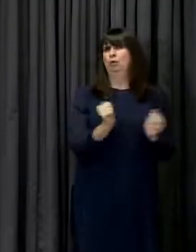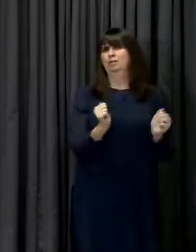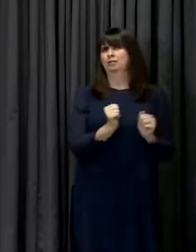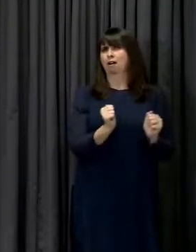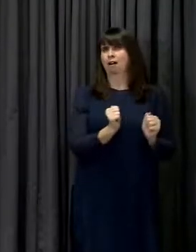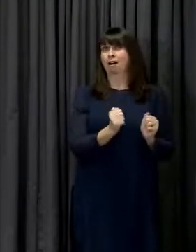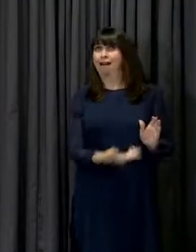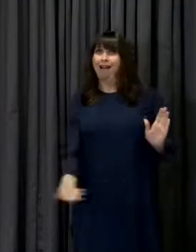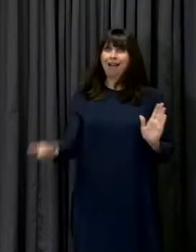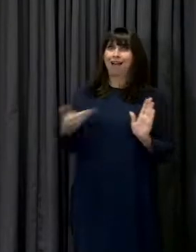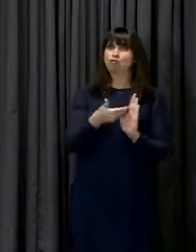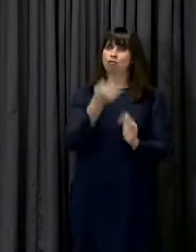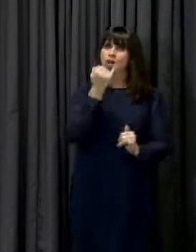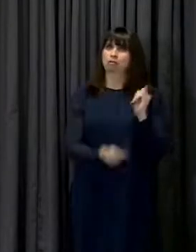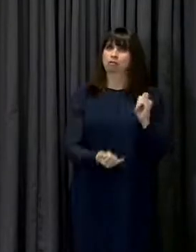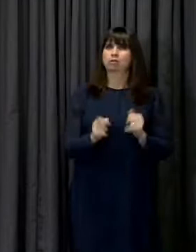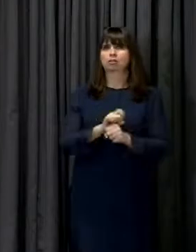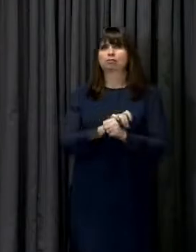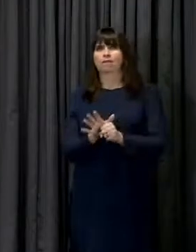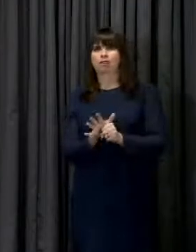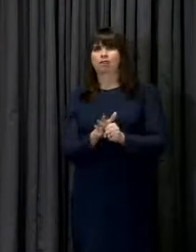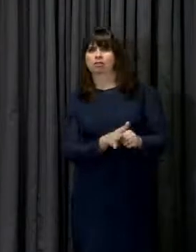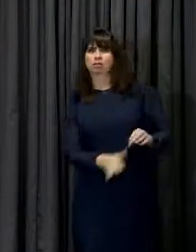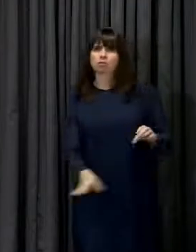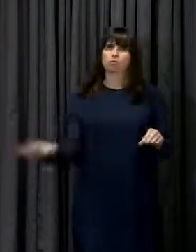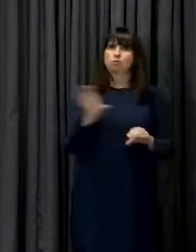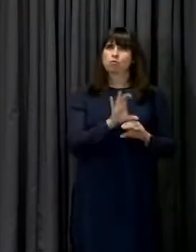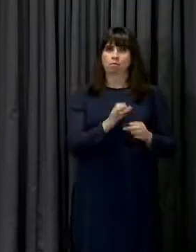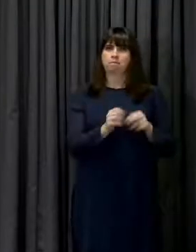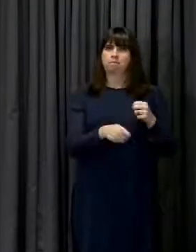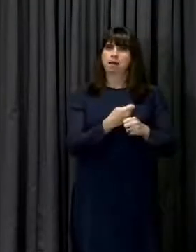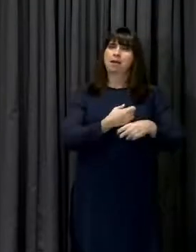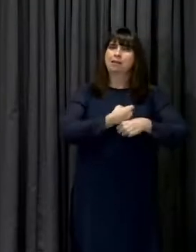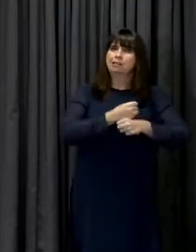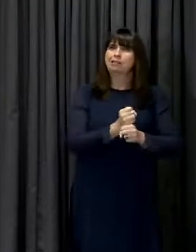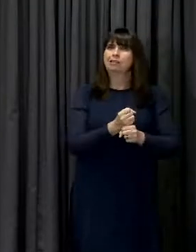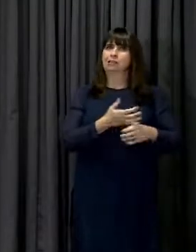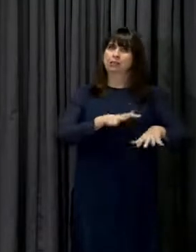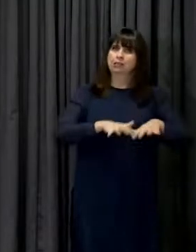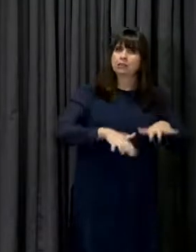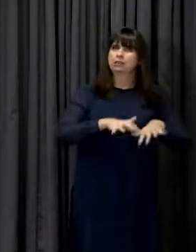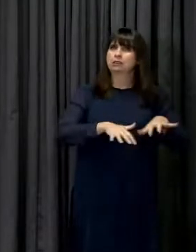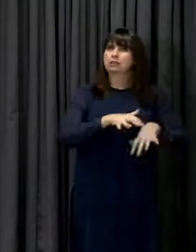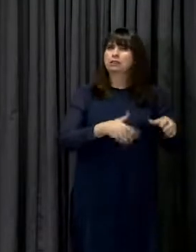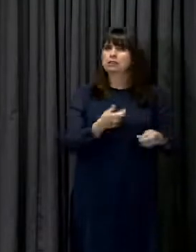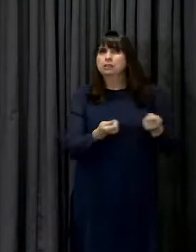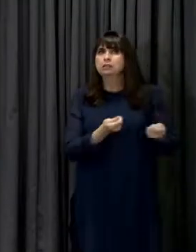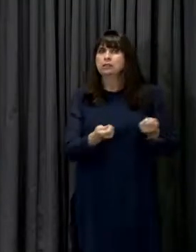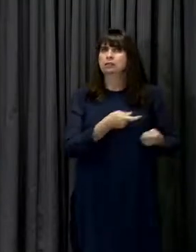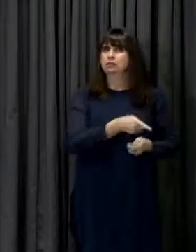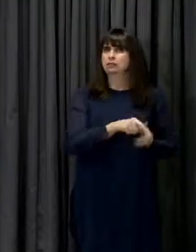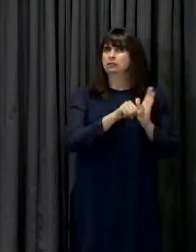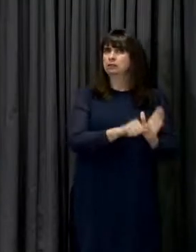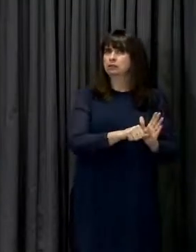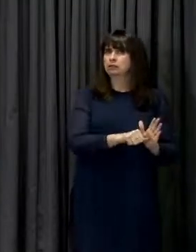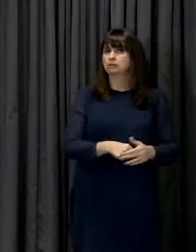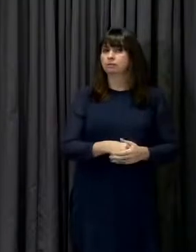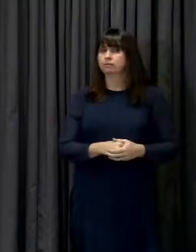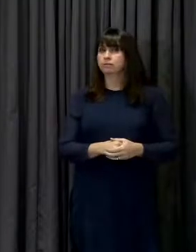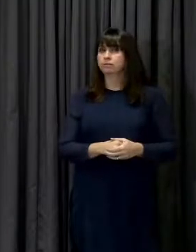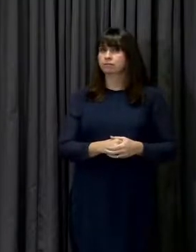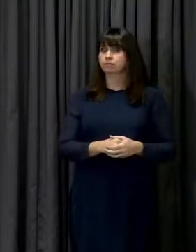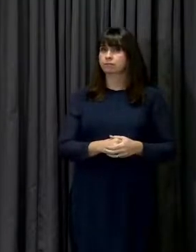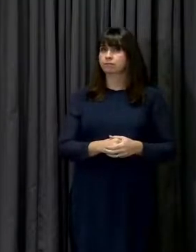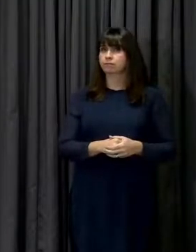far as possible to maintain normal services. If we do not see a reduction in